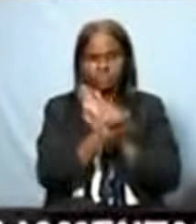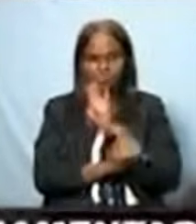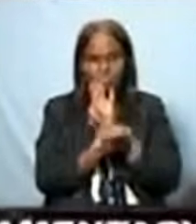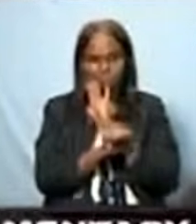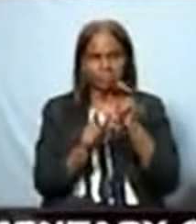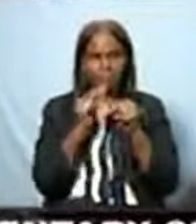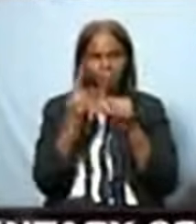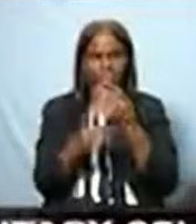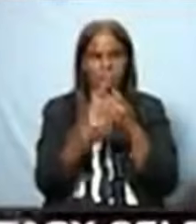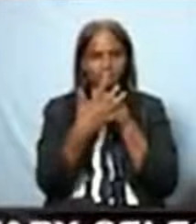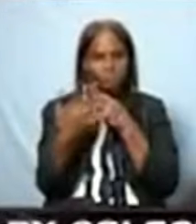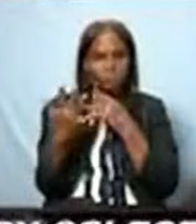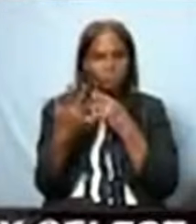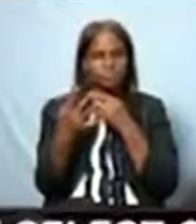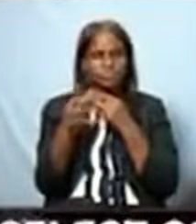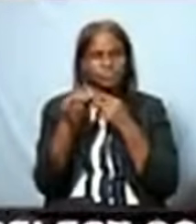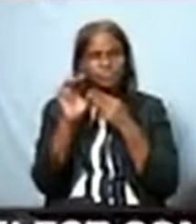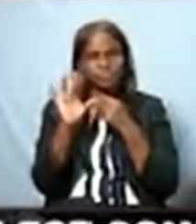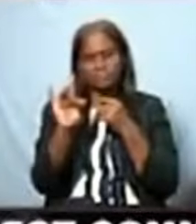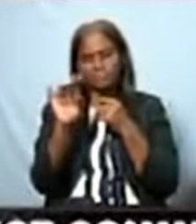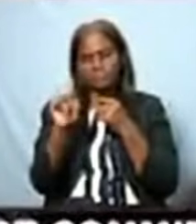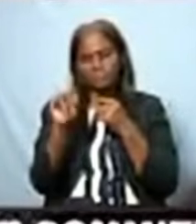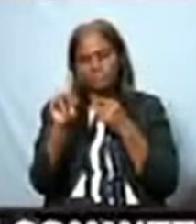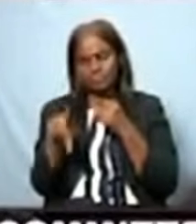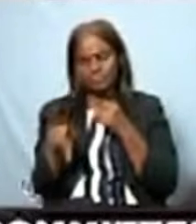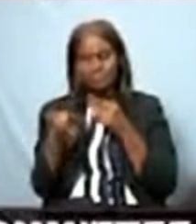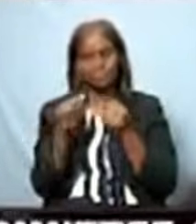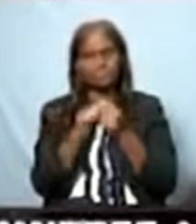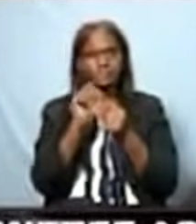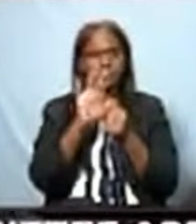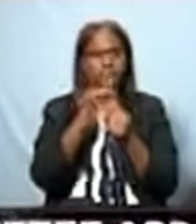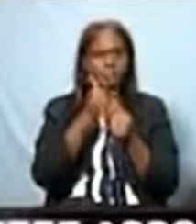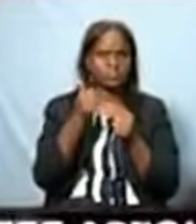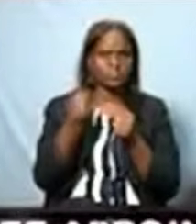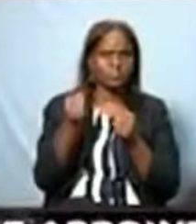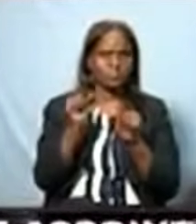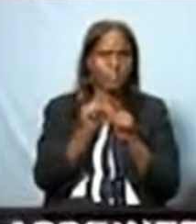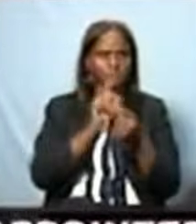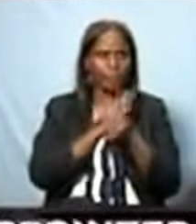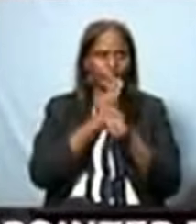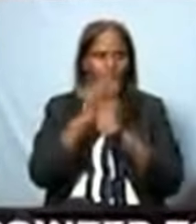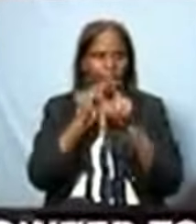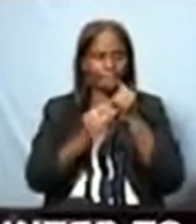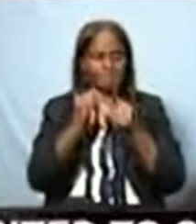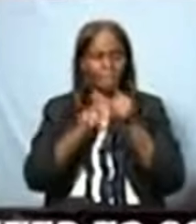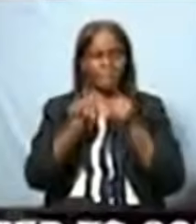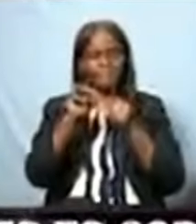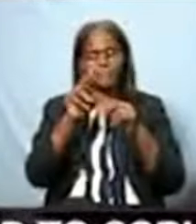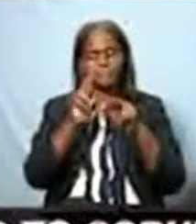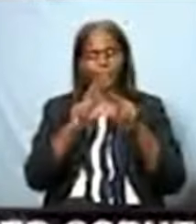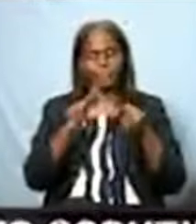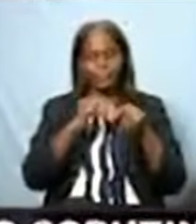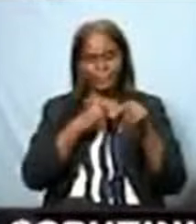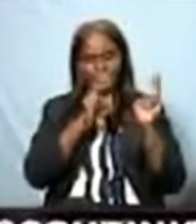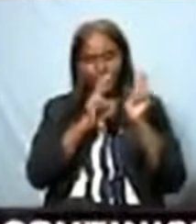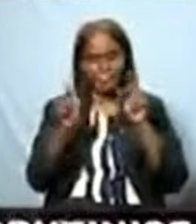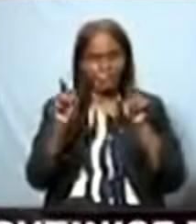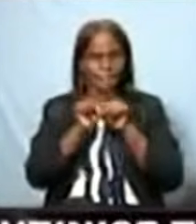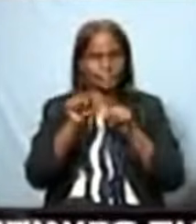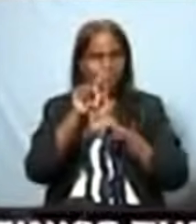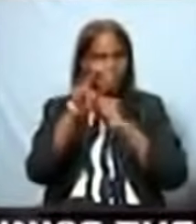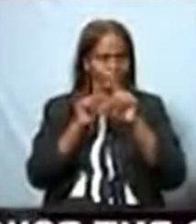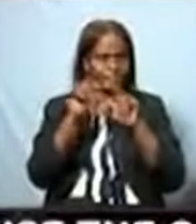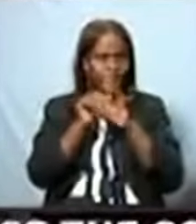things, instruments like its National Development Plan and the others. Then, Mr. Chairperson, answering the same question on